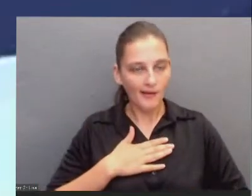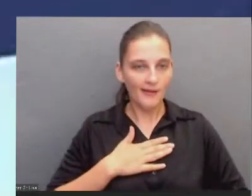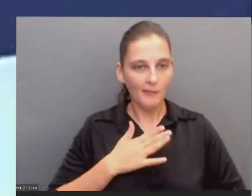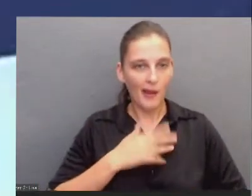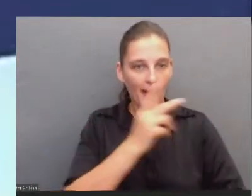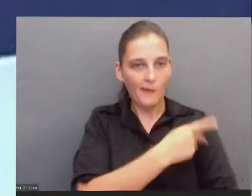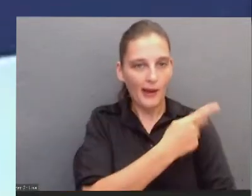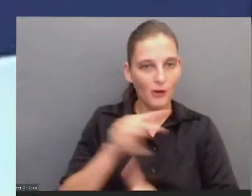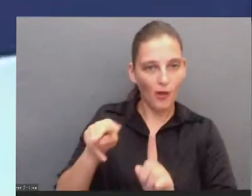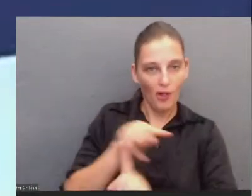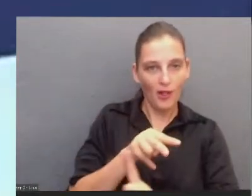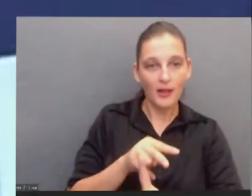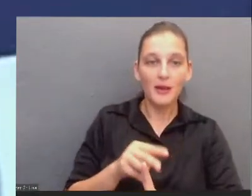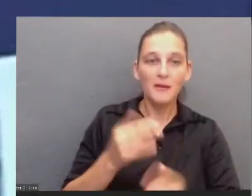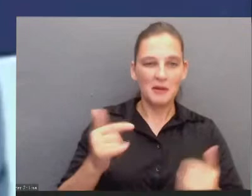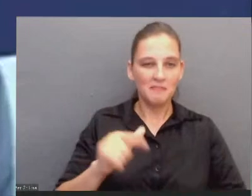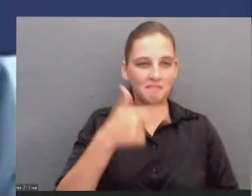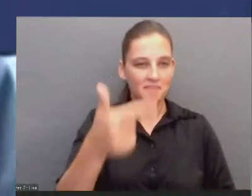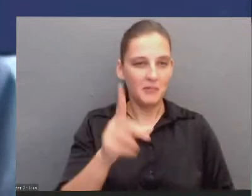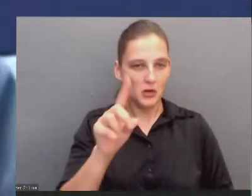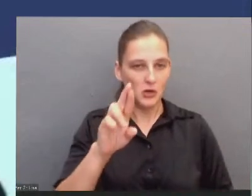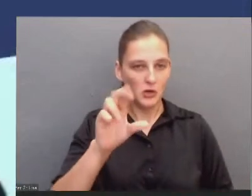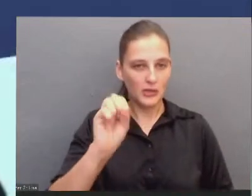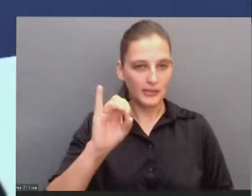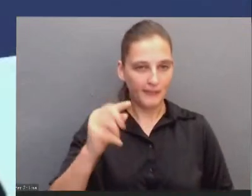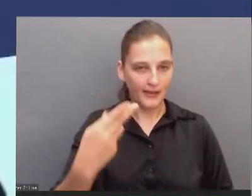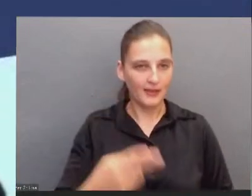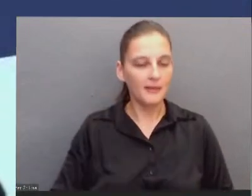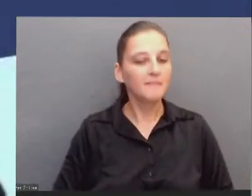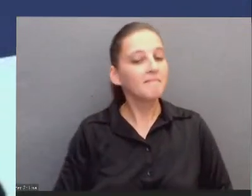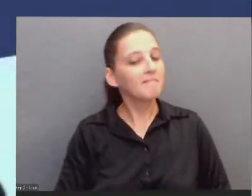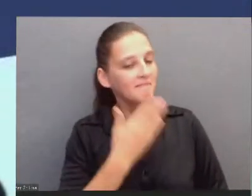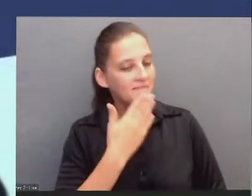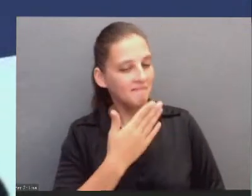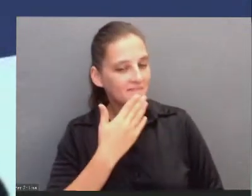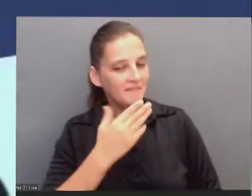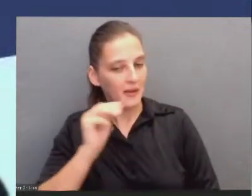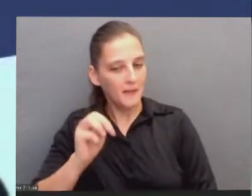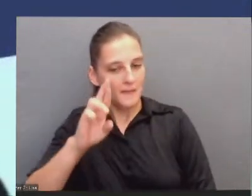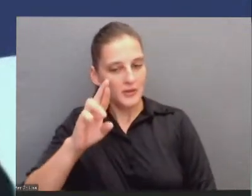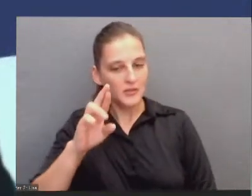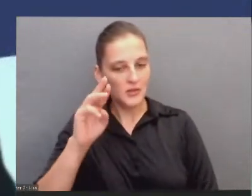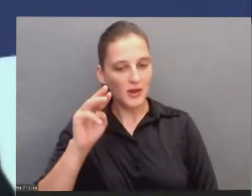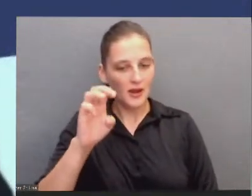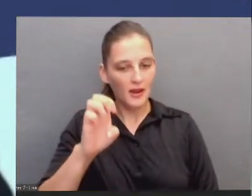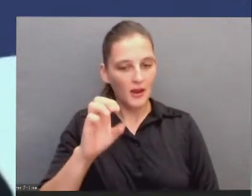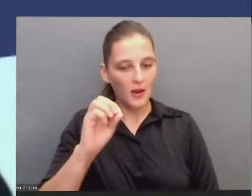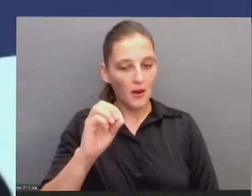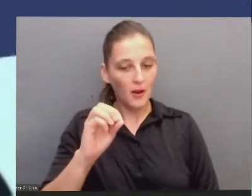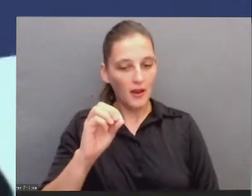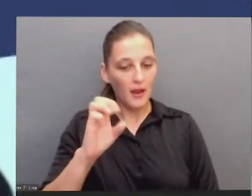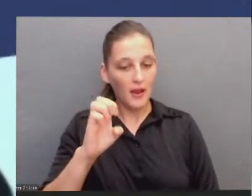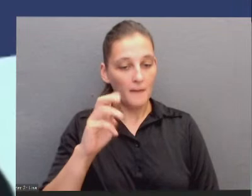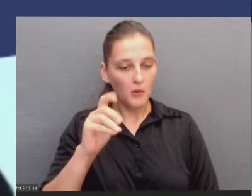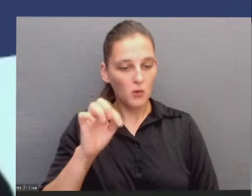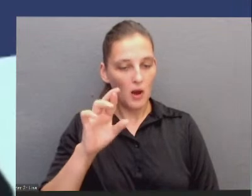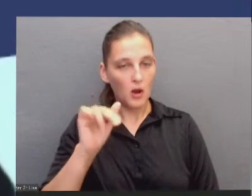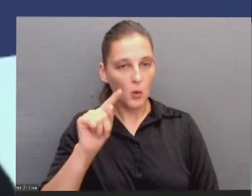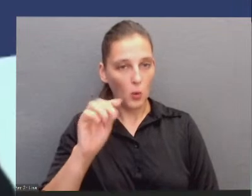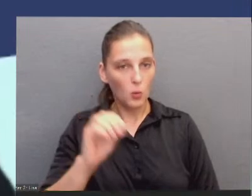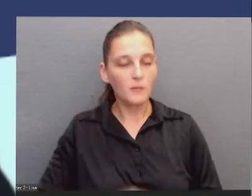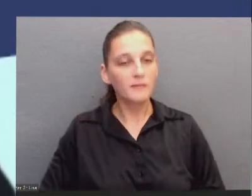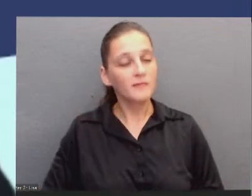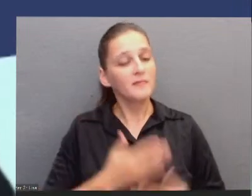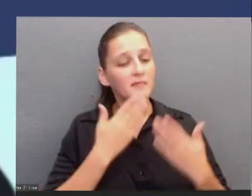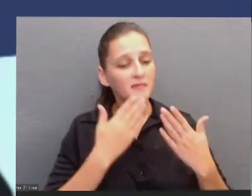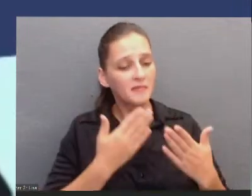Chair Nunez-Smith. Thank you. Thank you, Mr. Imperato. Just tremendous. And the thanks are really to